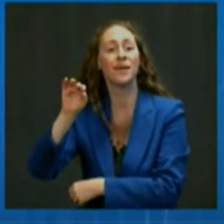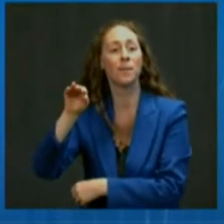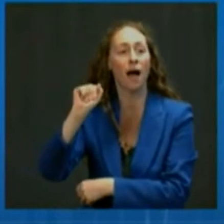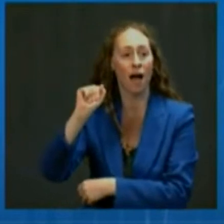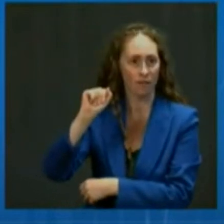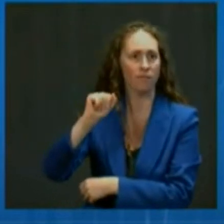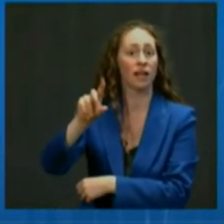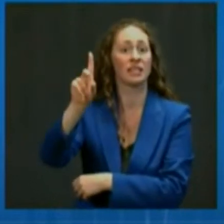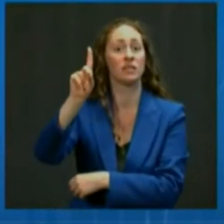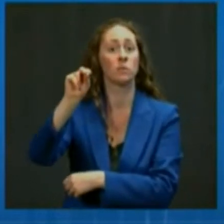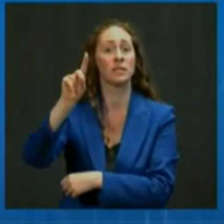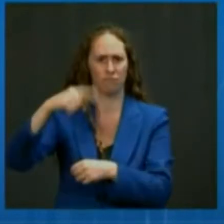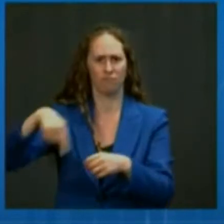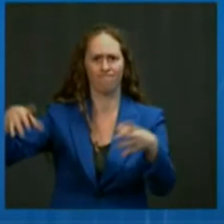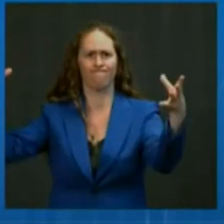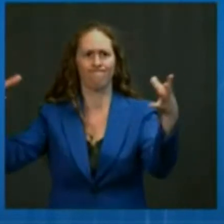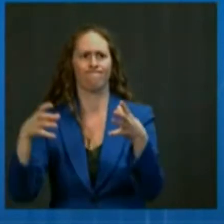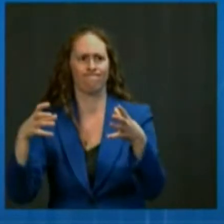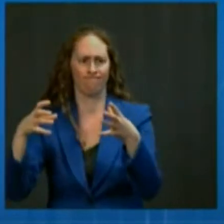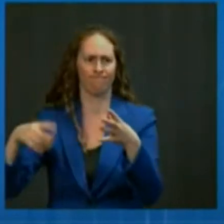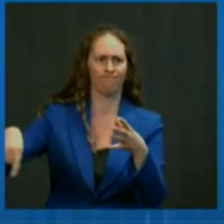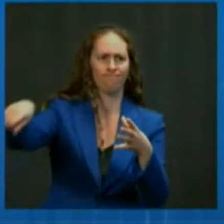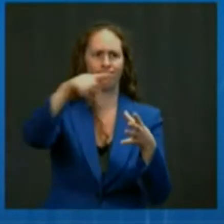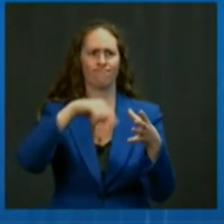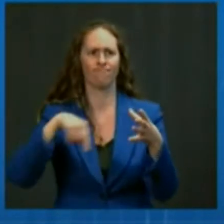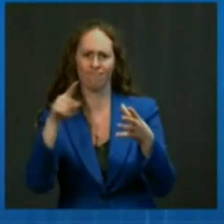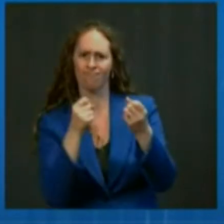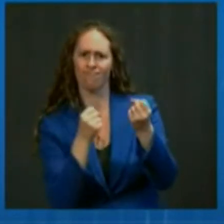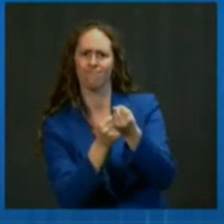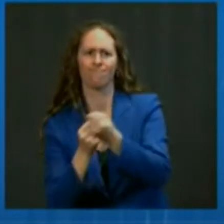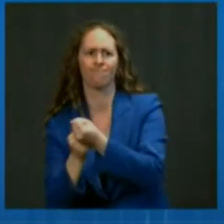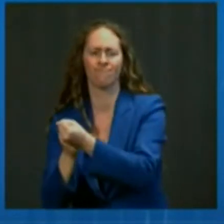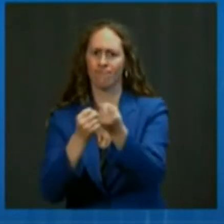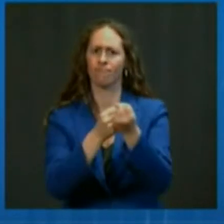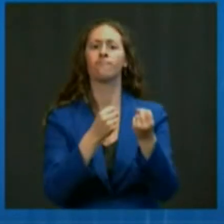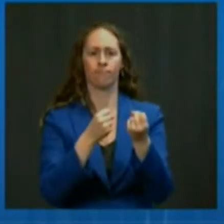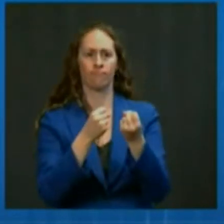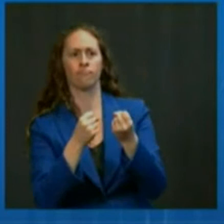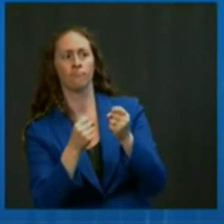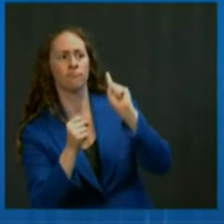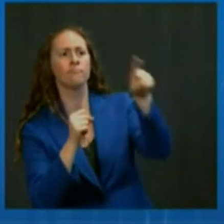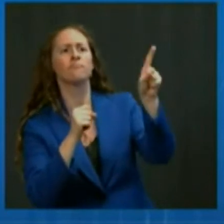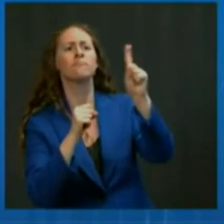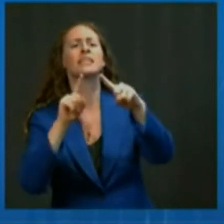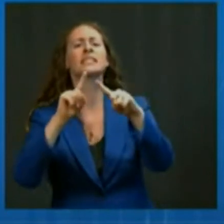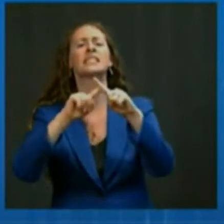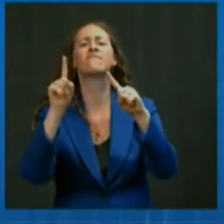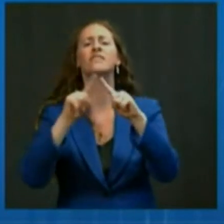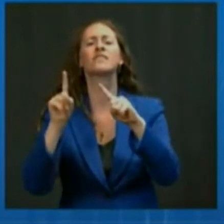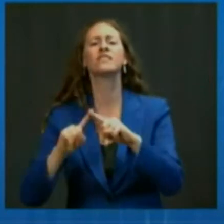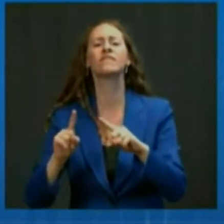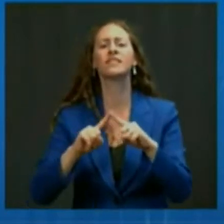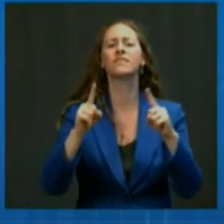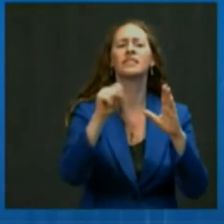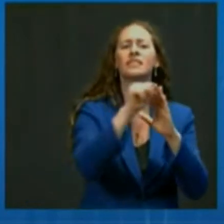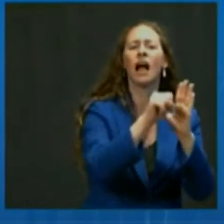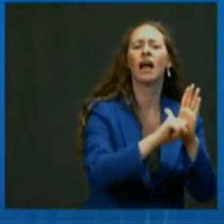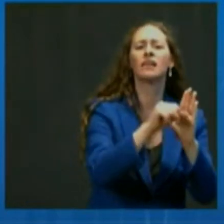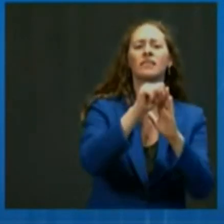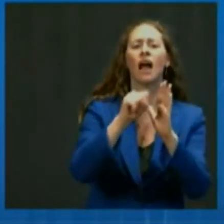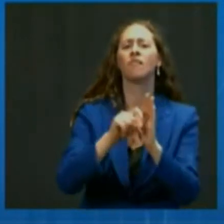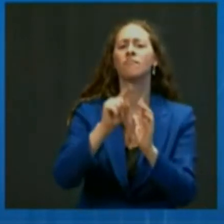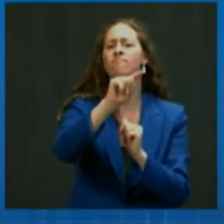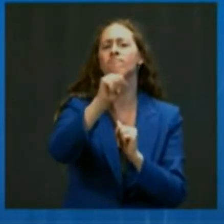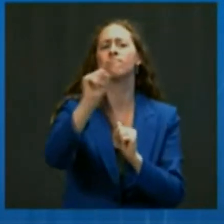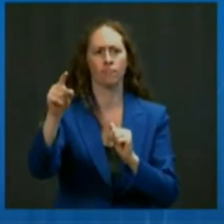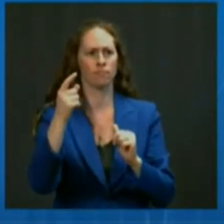Affairs. These surge response teams are now working with 16 states to address their